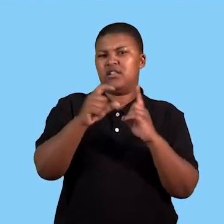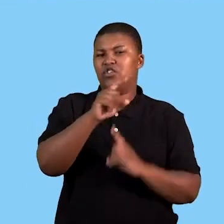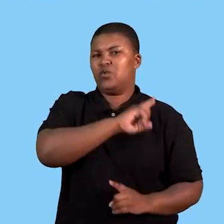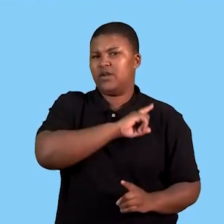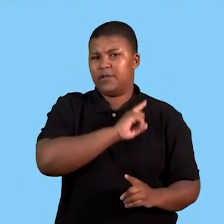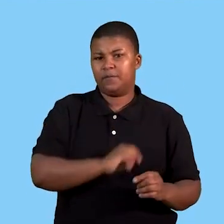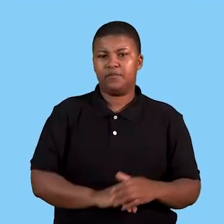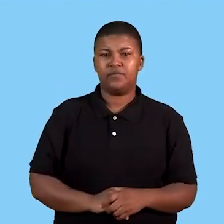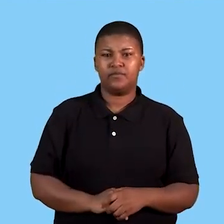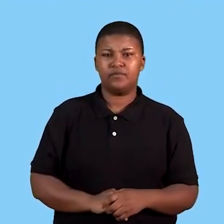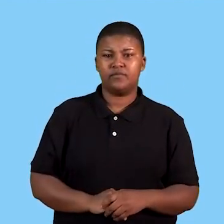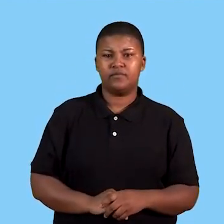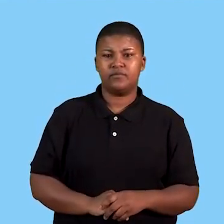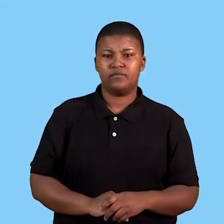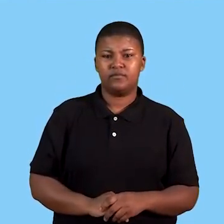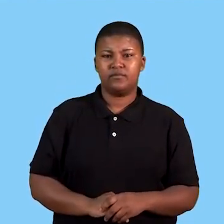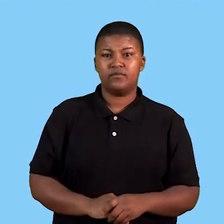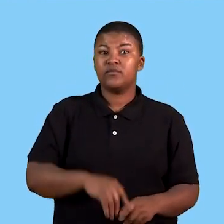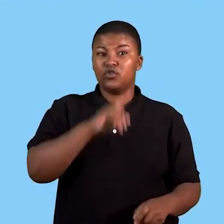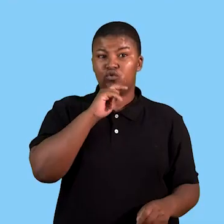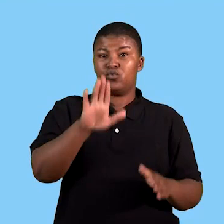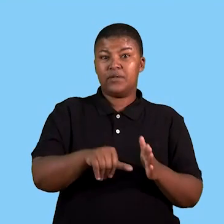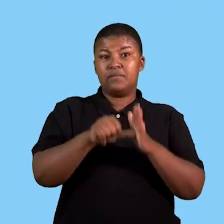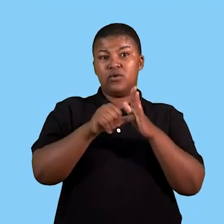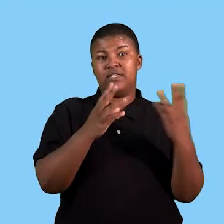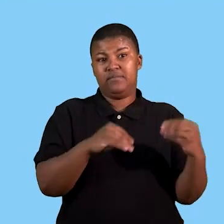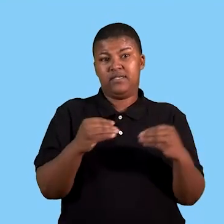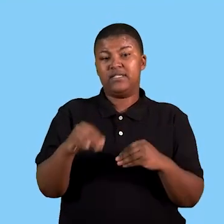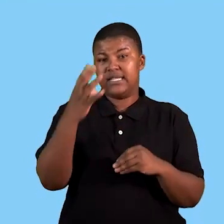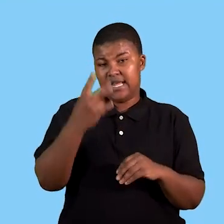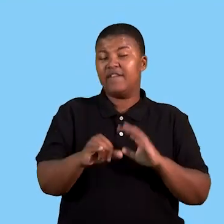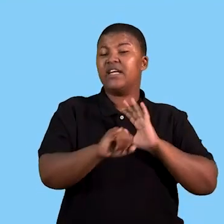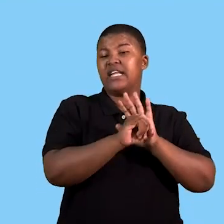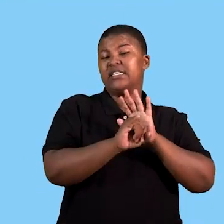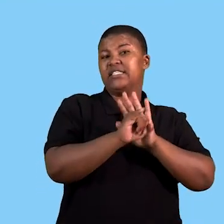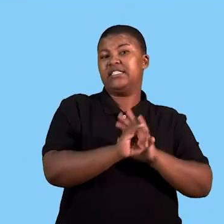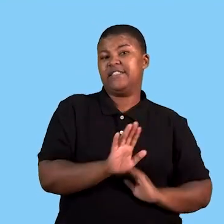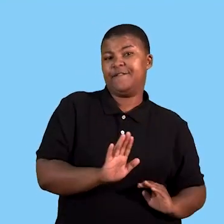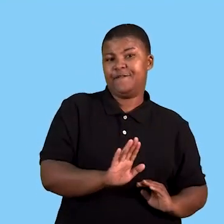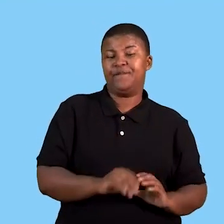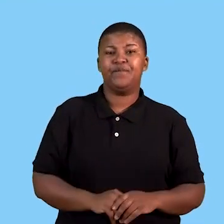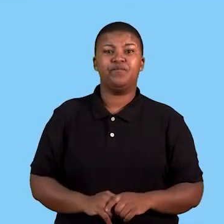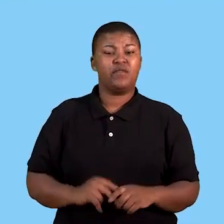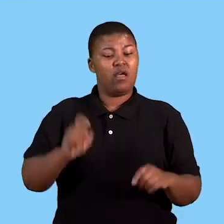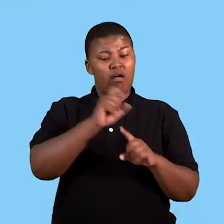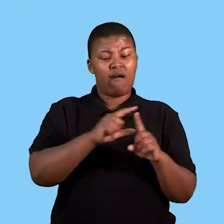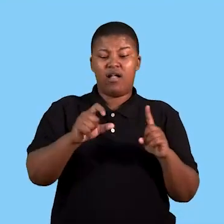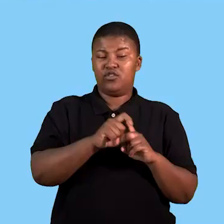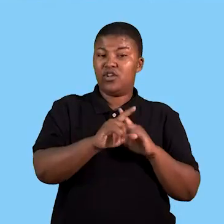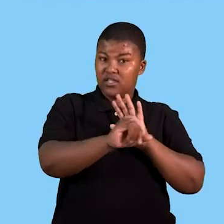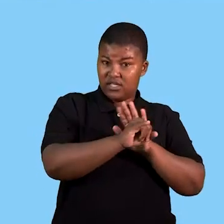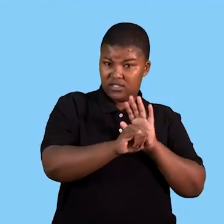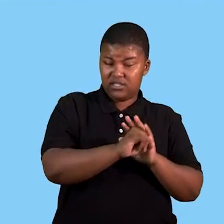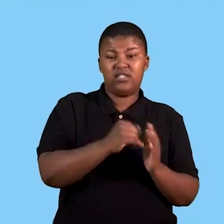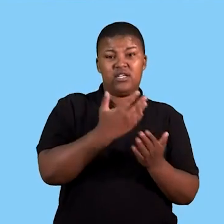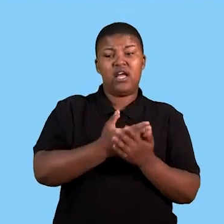culture? So firstly, it's quite important for a business to have a specific identity because the culture and the identity